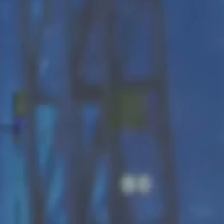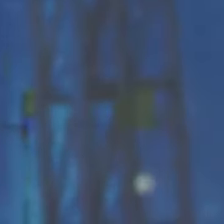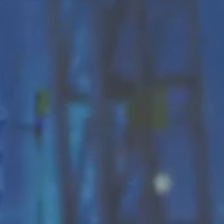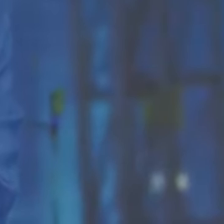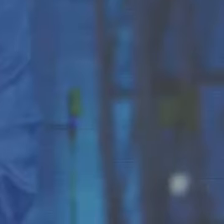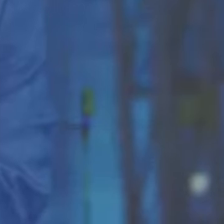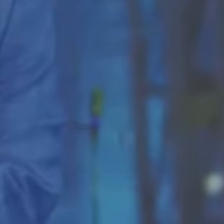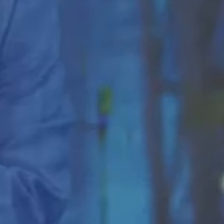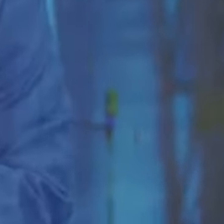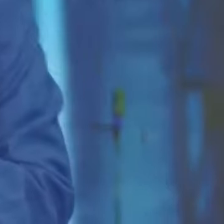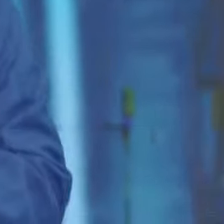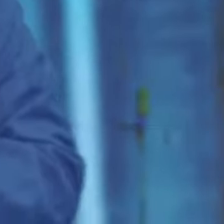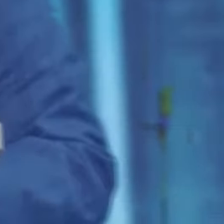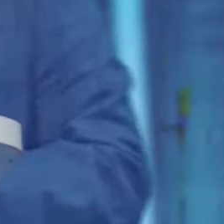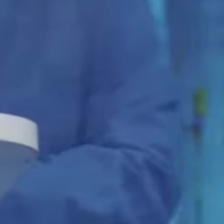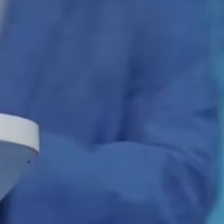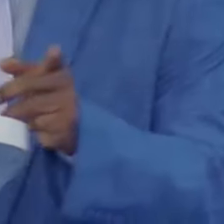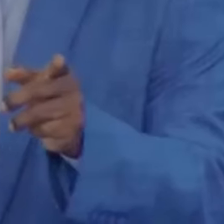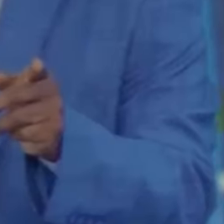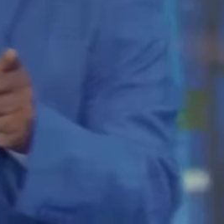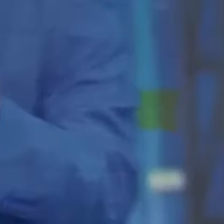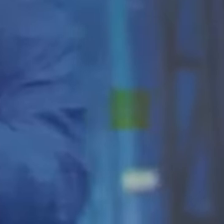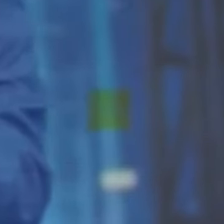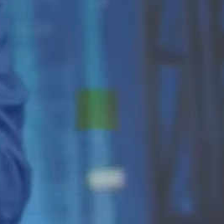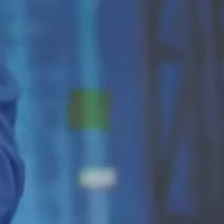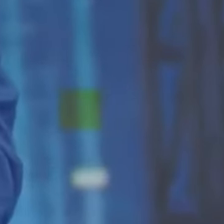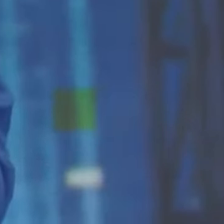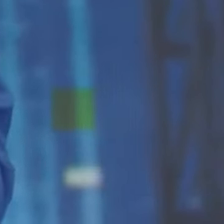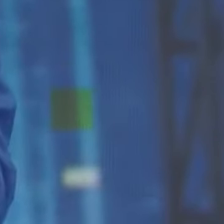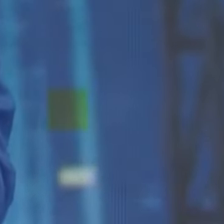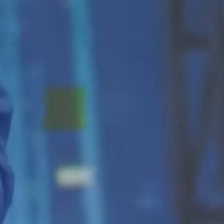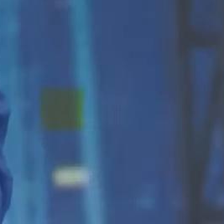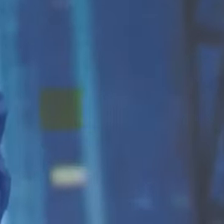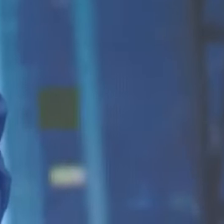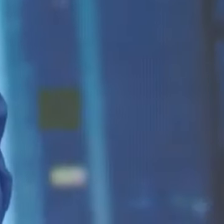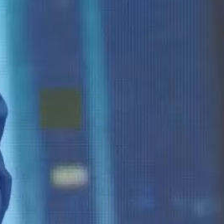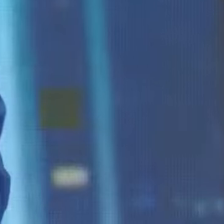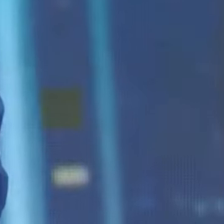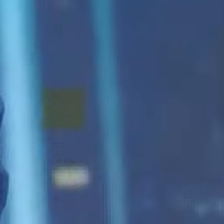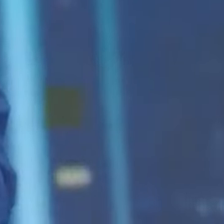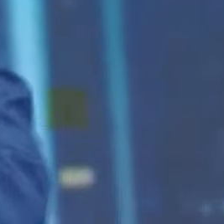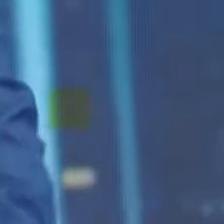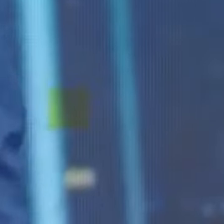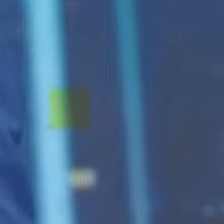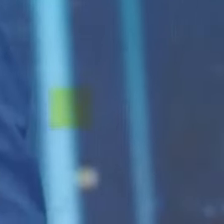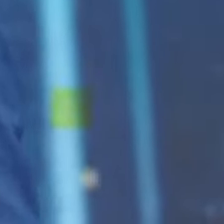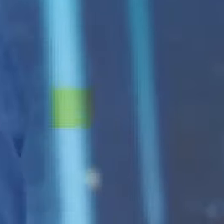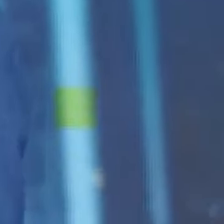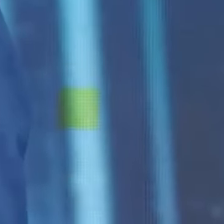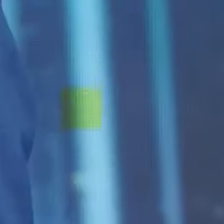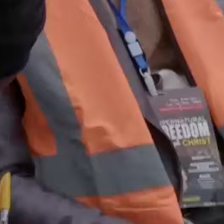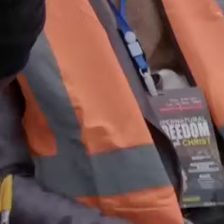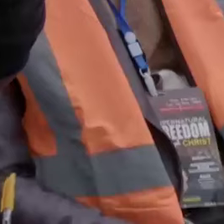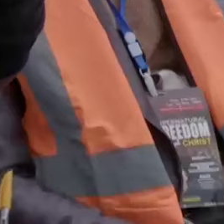a guided goal. T is to turn your mind for the